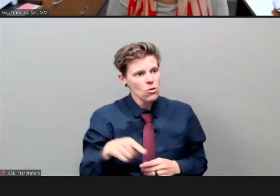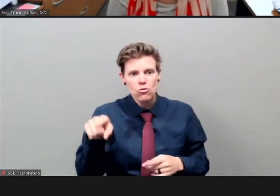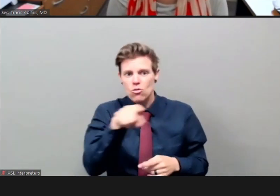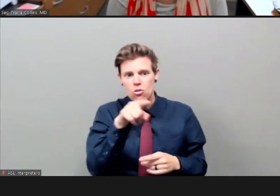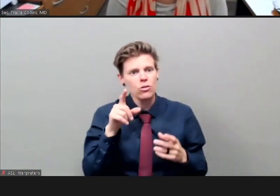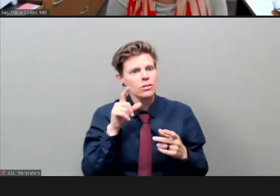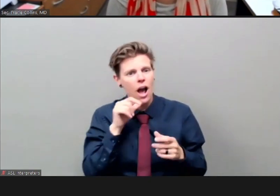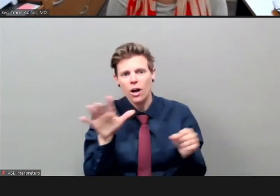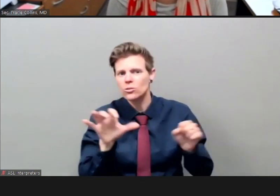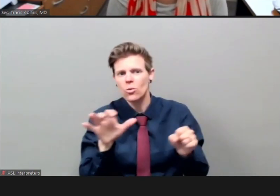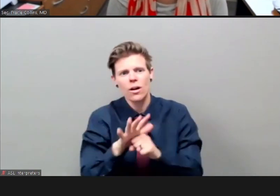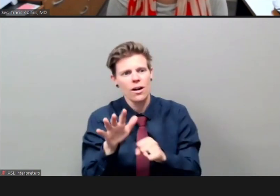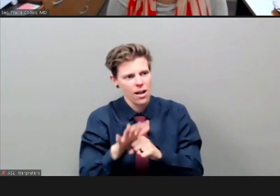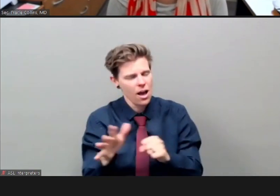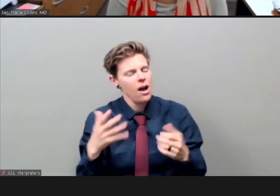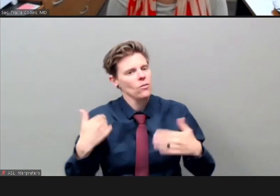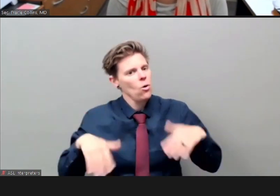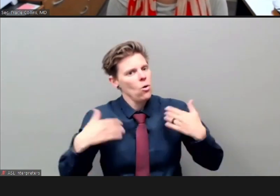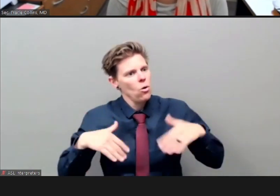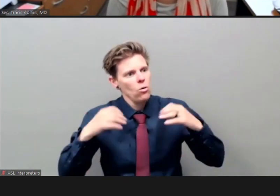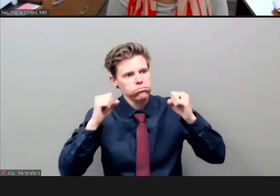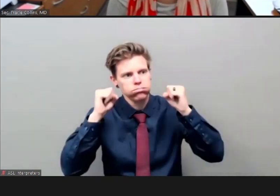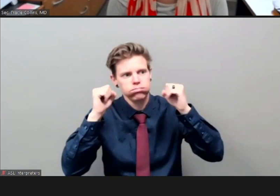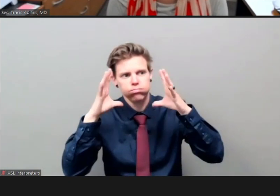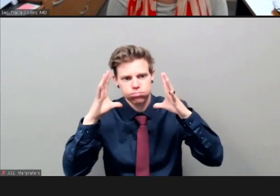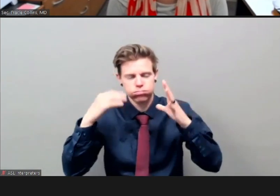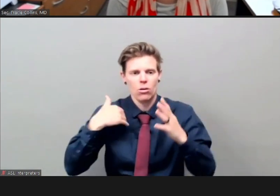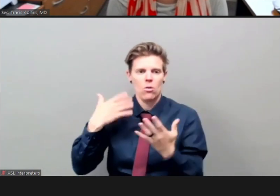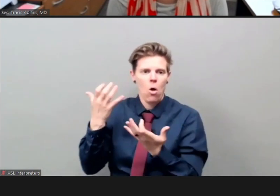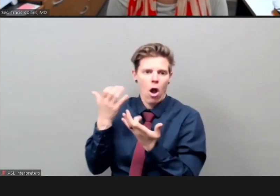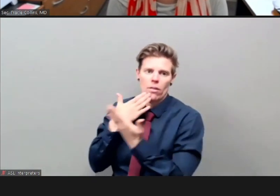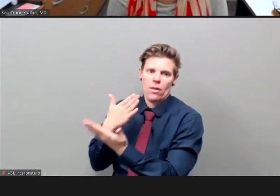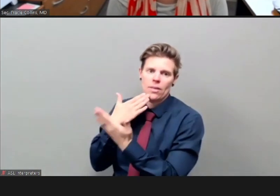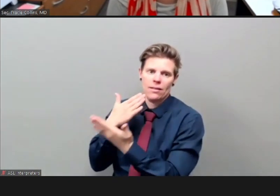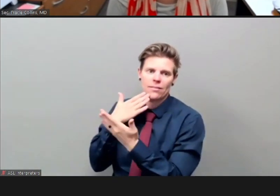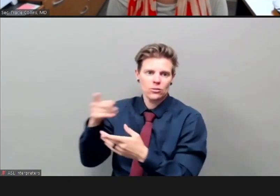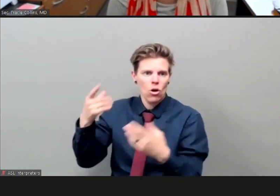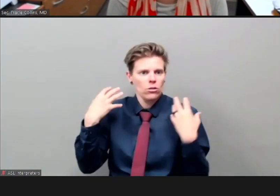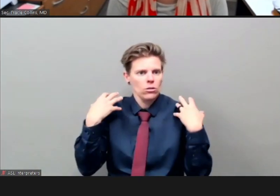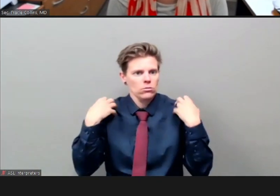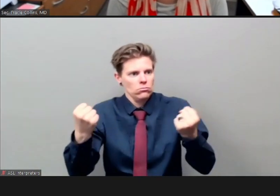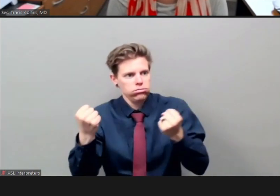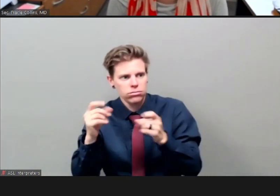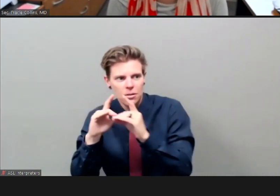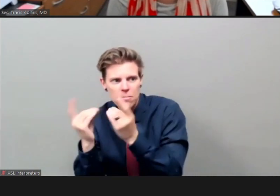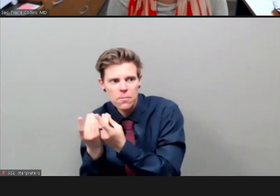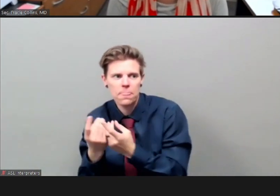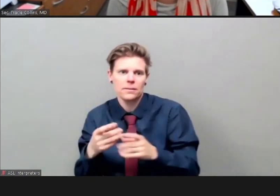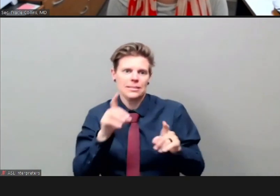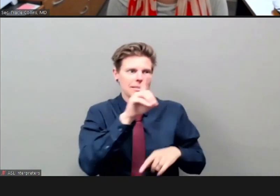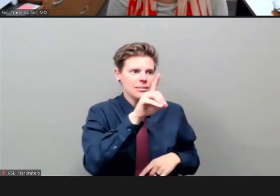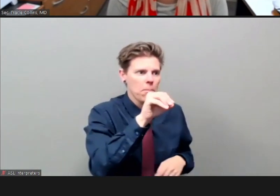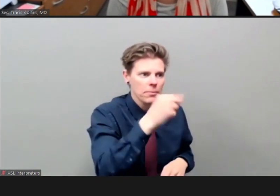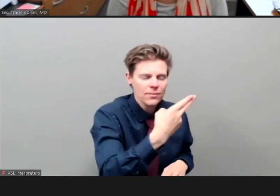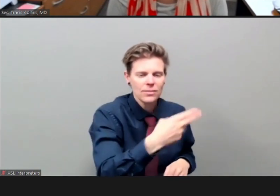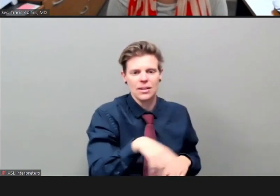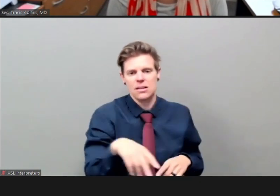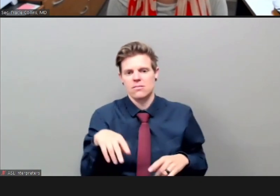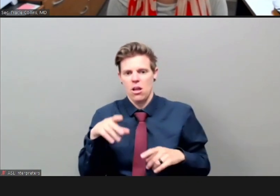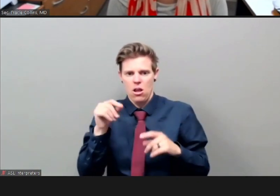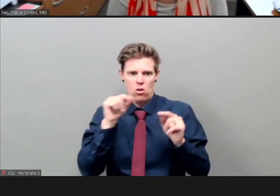the Human Services Department and Dr. Scrace, the Department of Health, and Dr. Collins for, frankly,